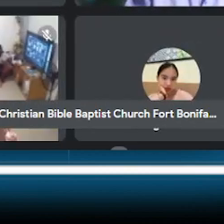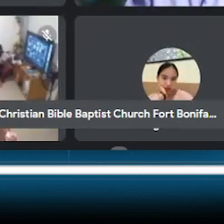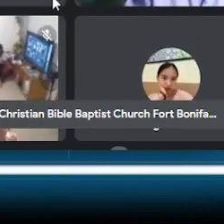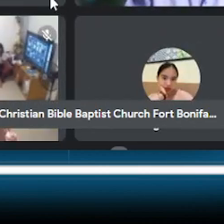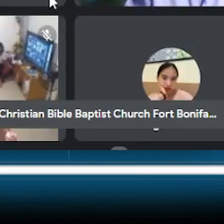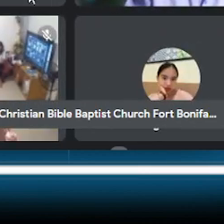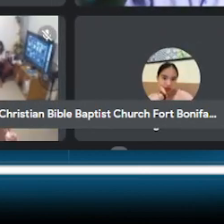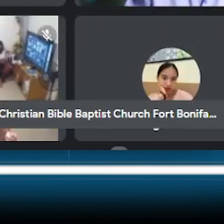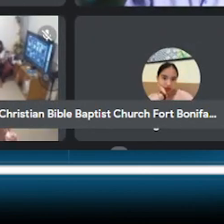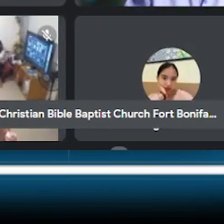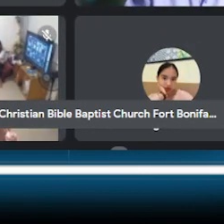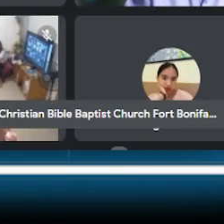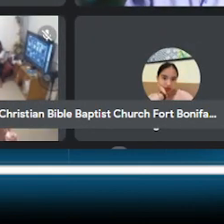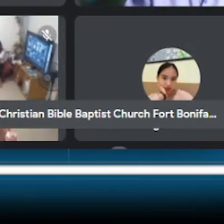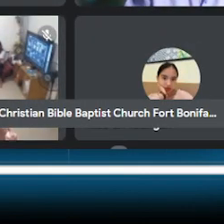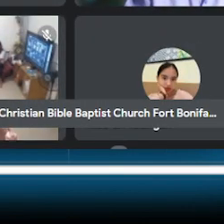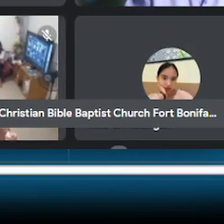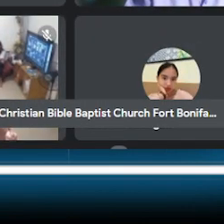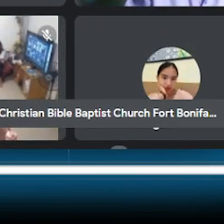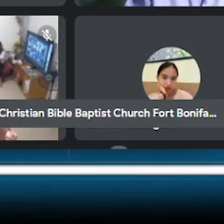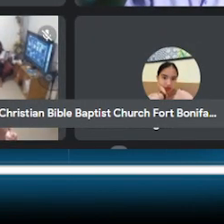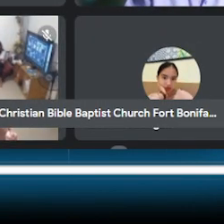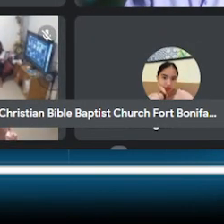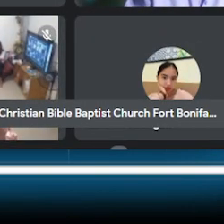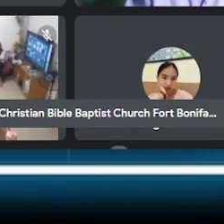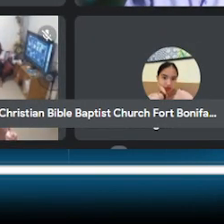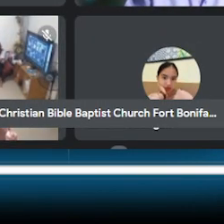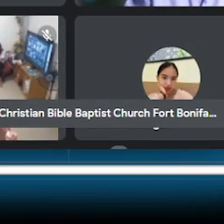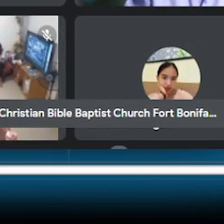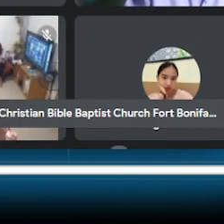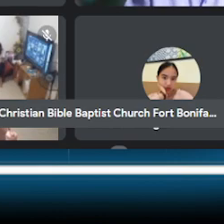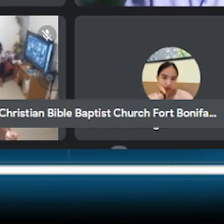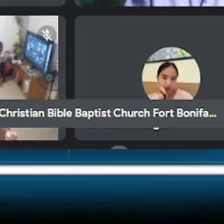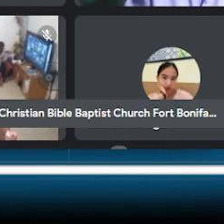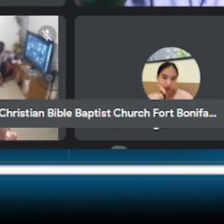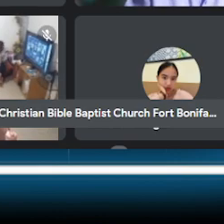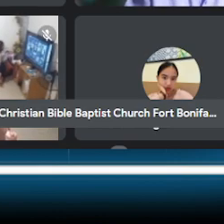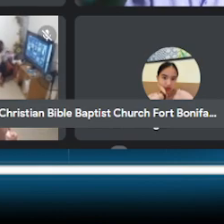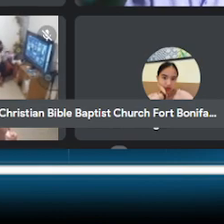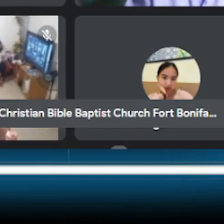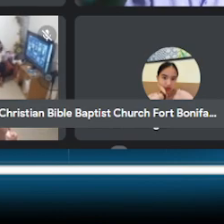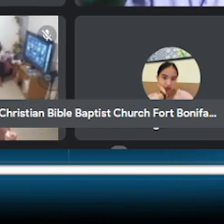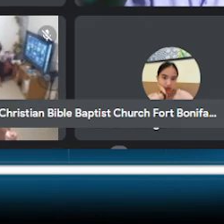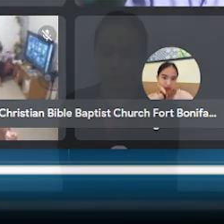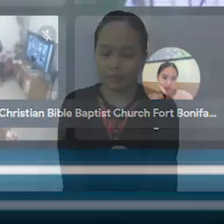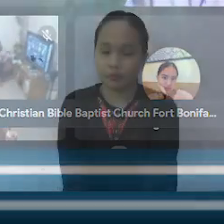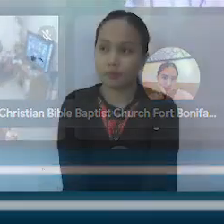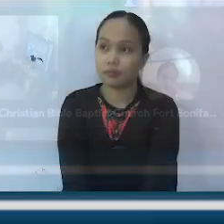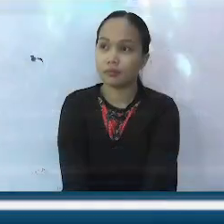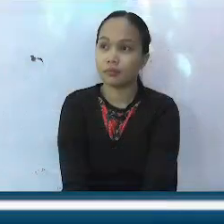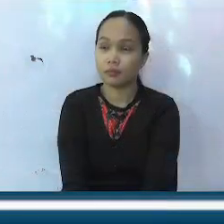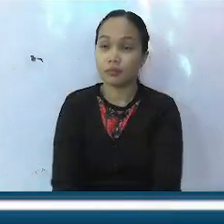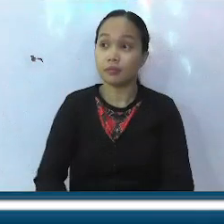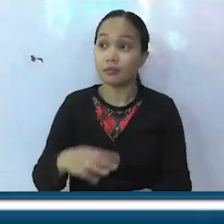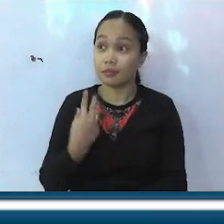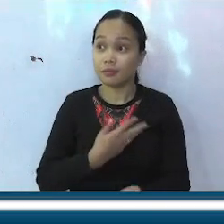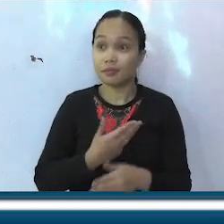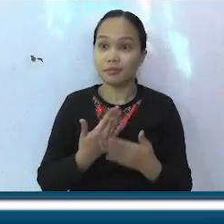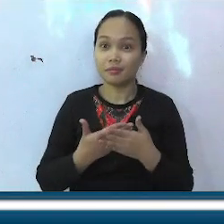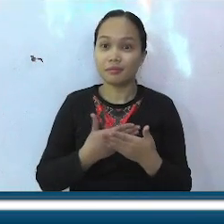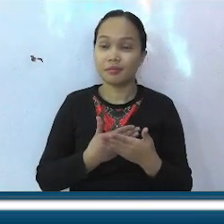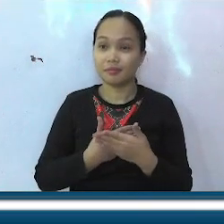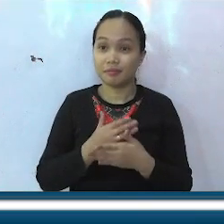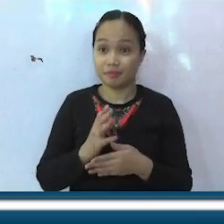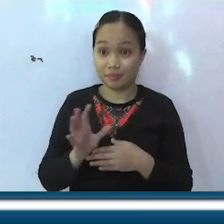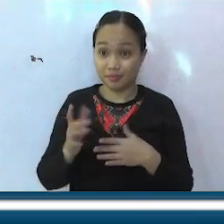the Lord. Amen. All right. It's a great blessing. Again, thank you for being with us. But before we end this program, I'd like to request you to stand